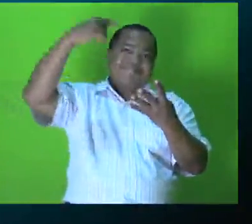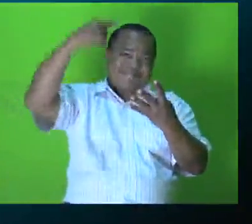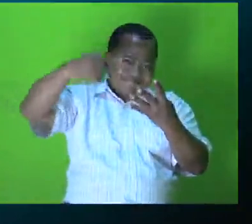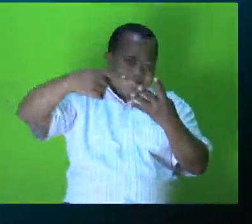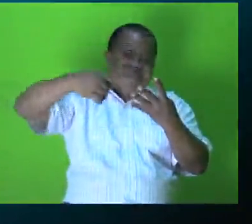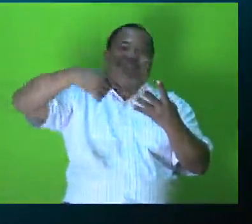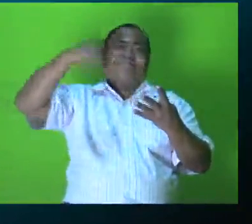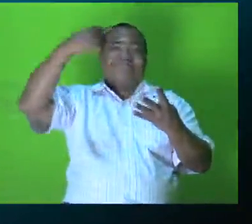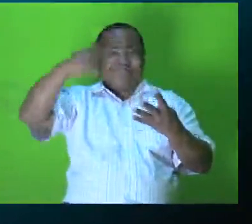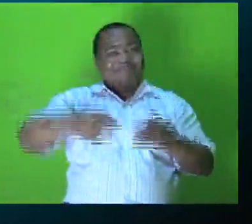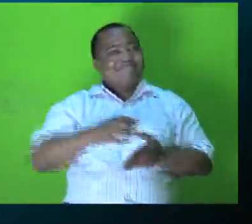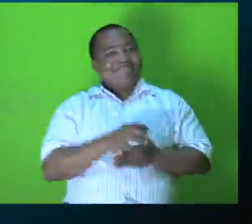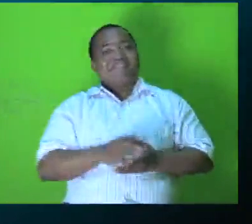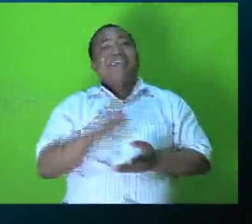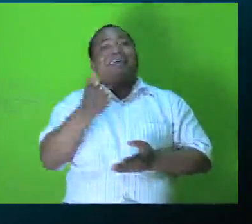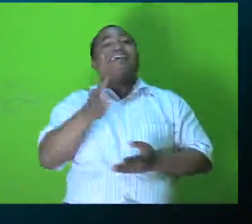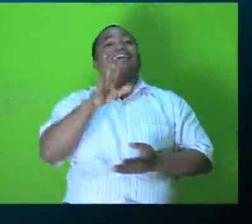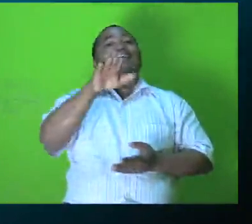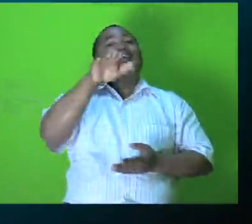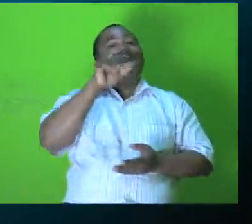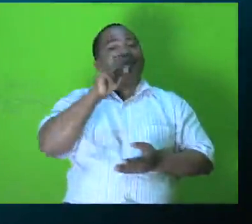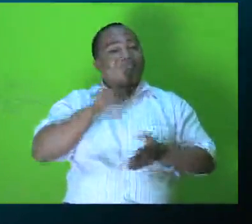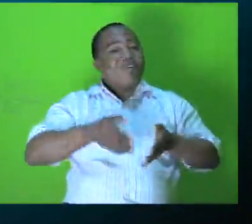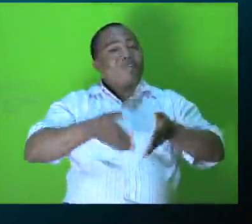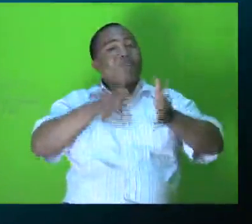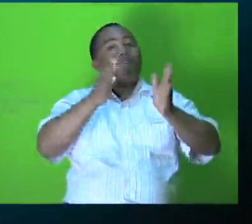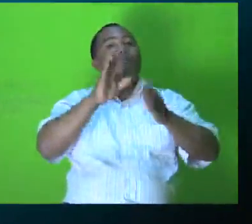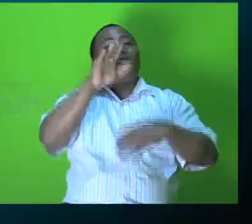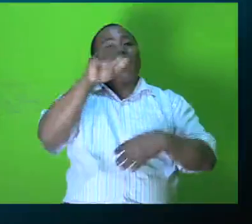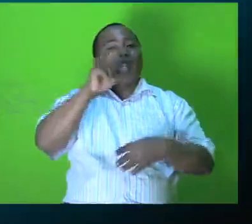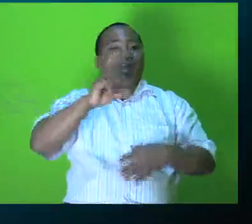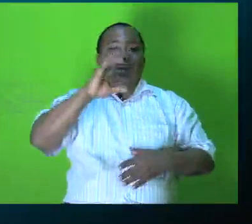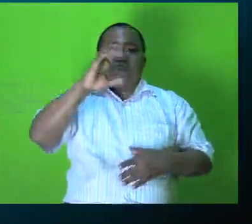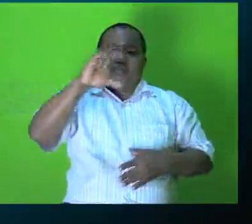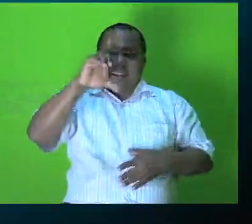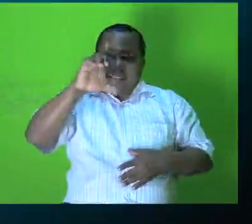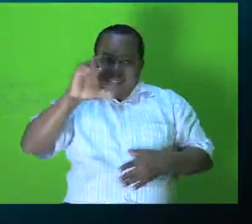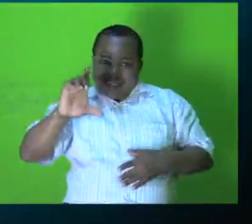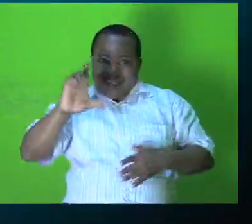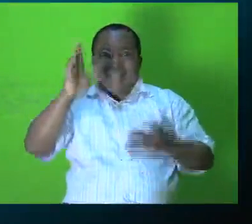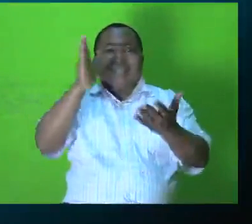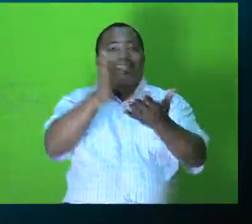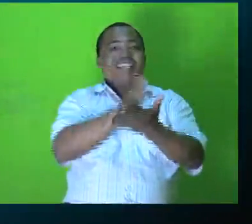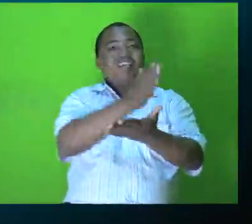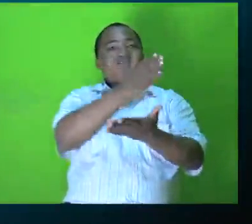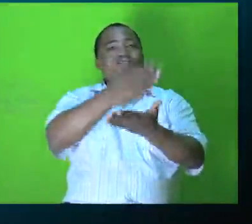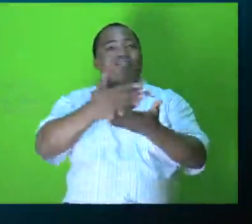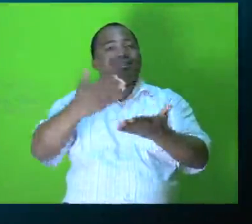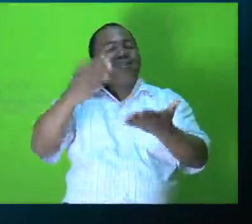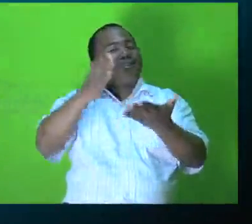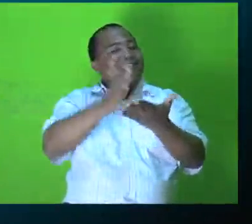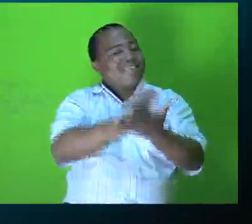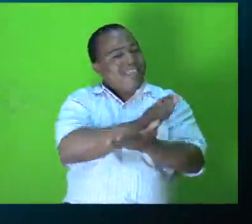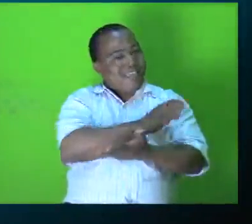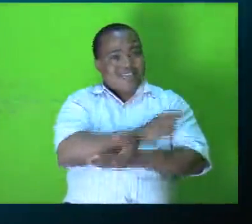on. We call this process cell division and